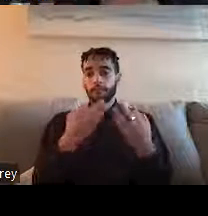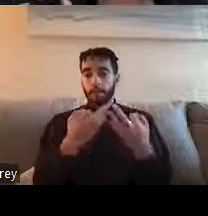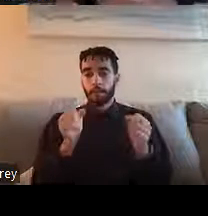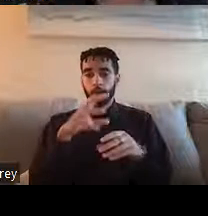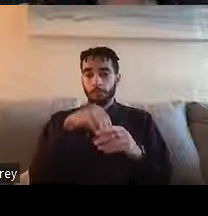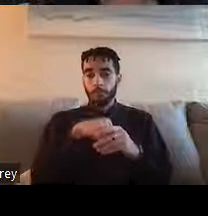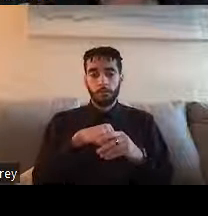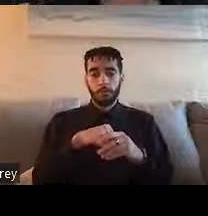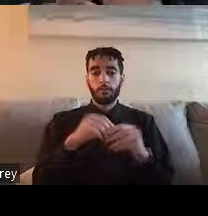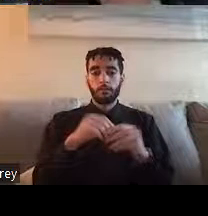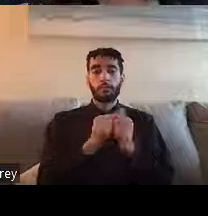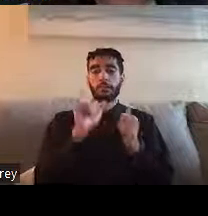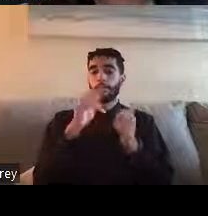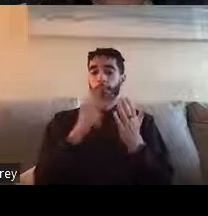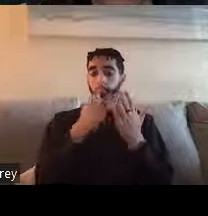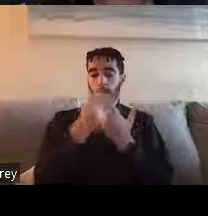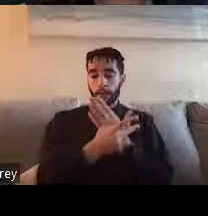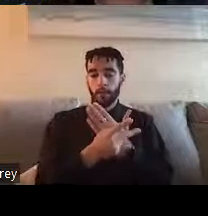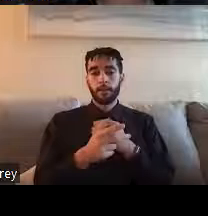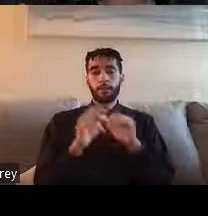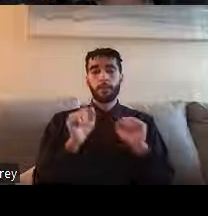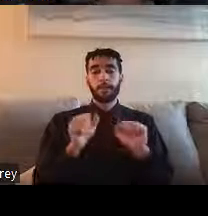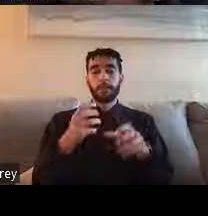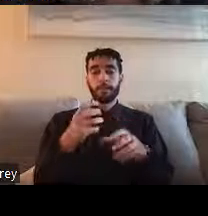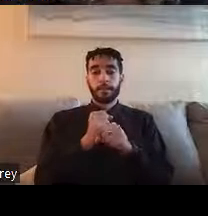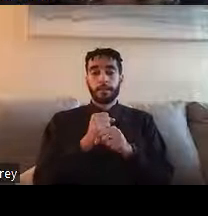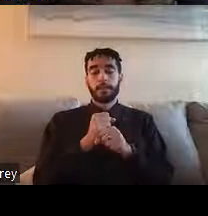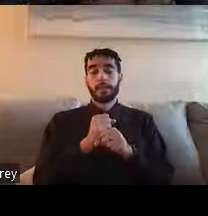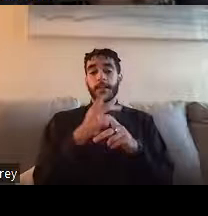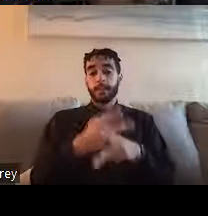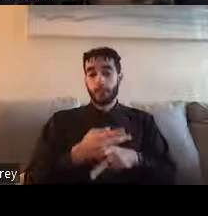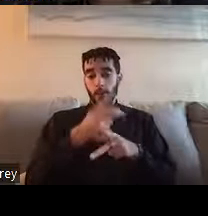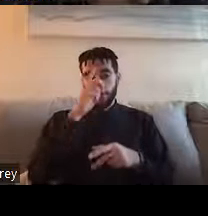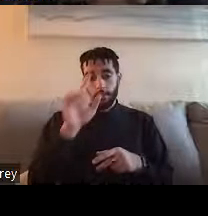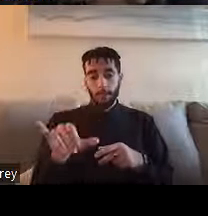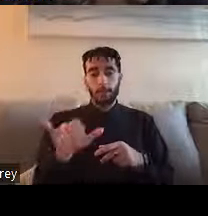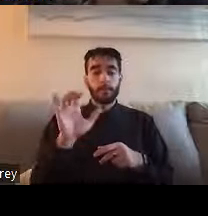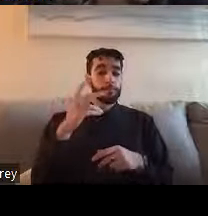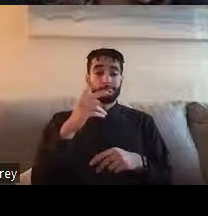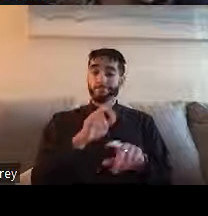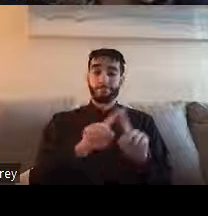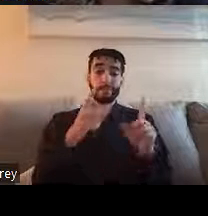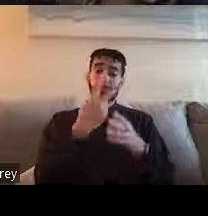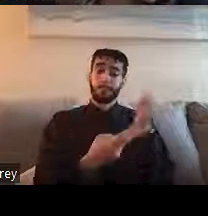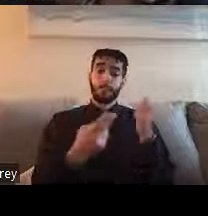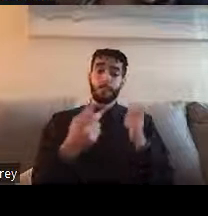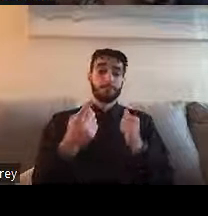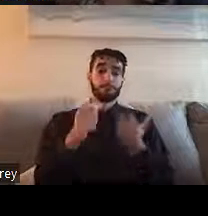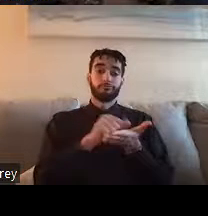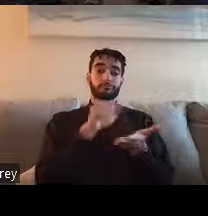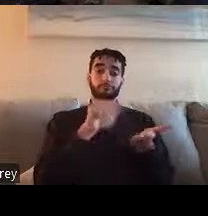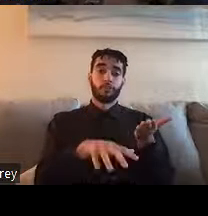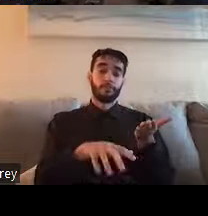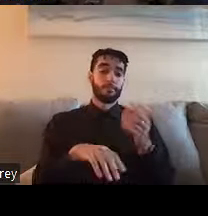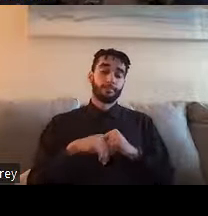be accessing the program in order to provide care for a loved one. But again, both of these were vetoed. Next